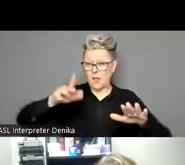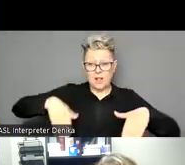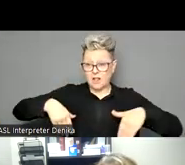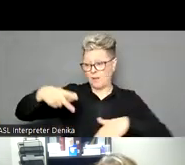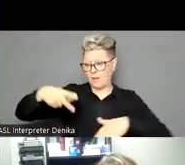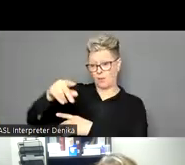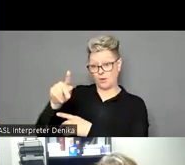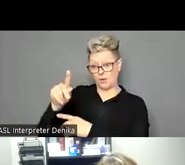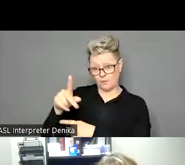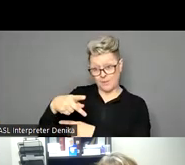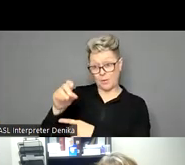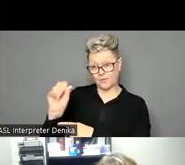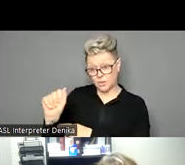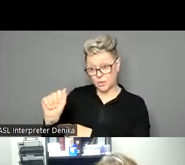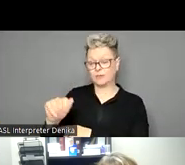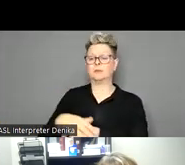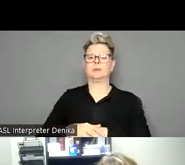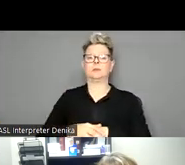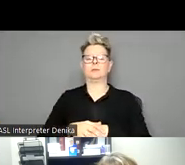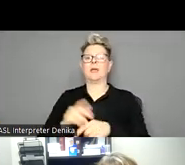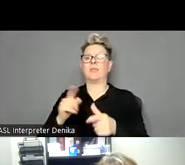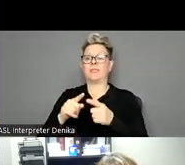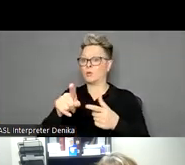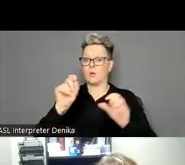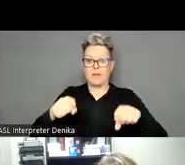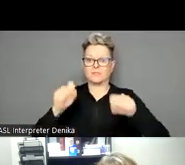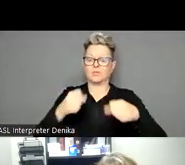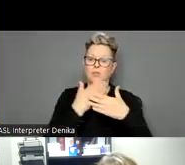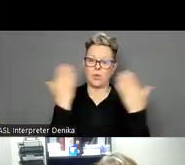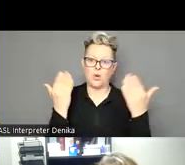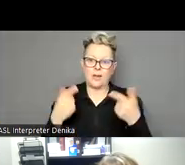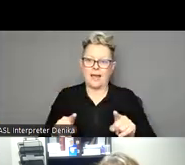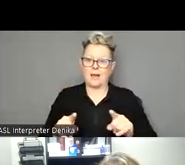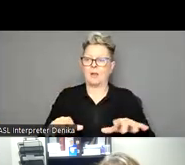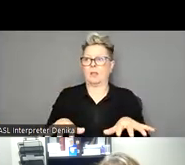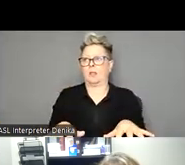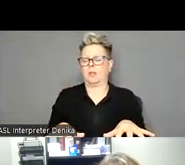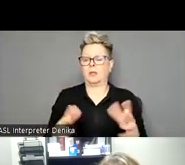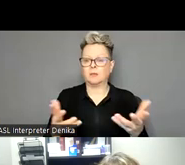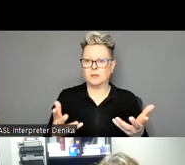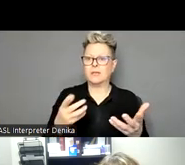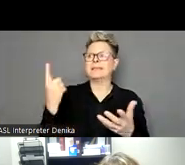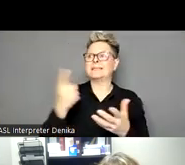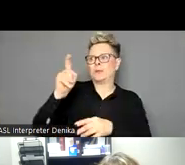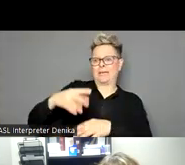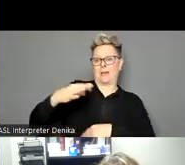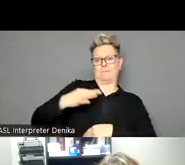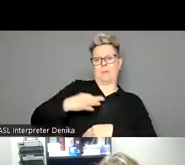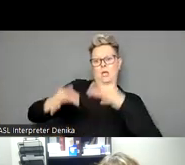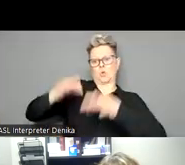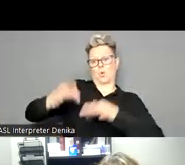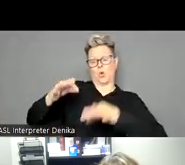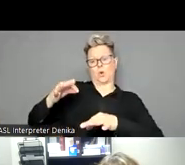and you lose capacity, so in order to get access to your money, someone would need to apply to the court to get what's called letters of